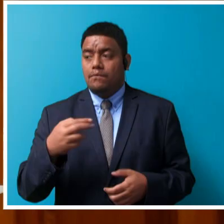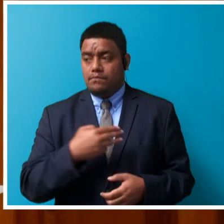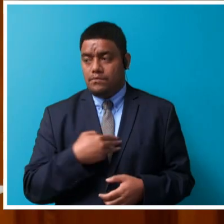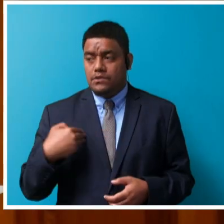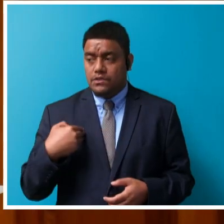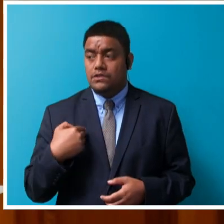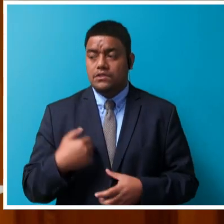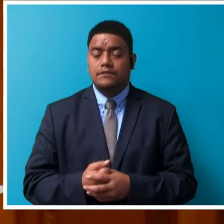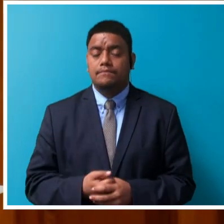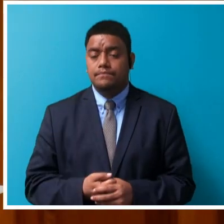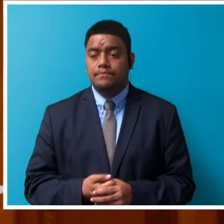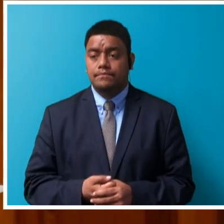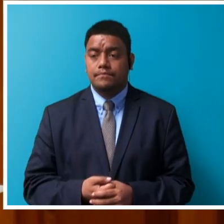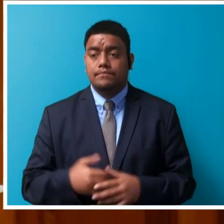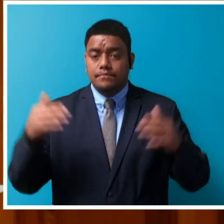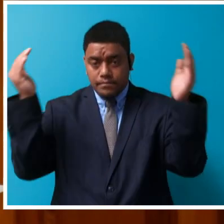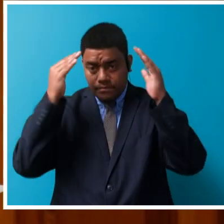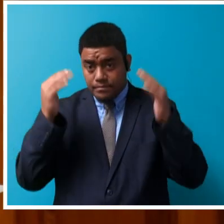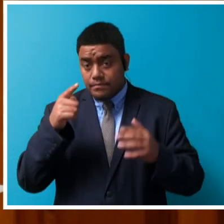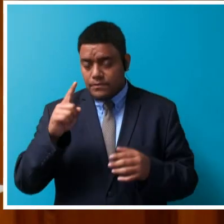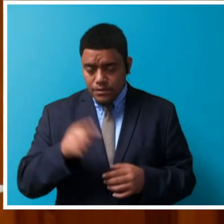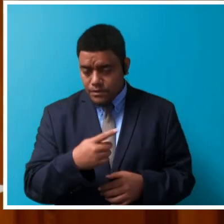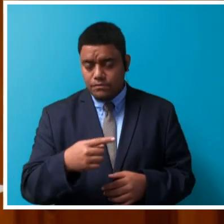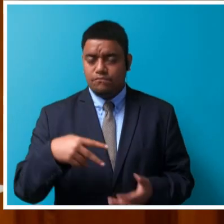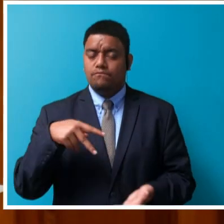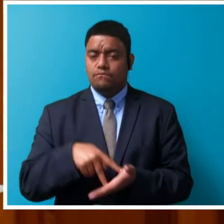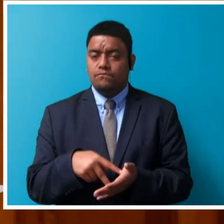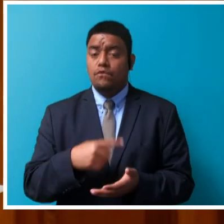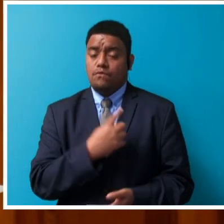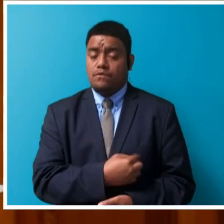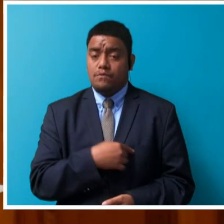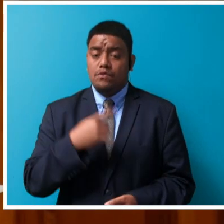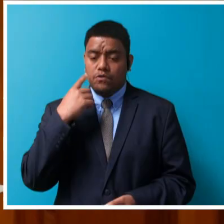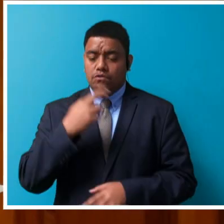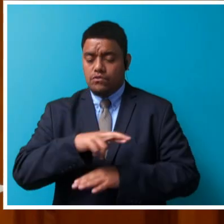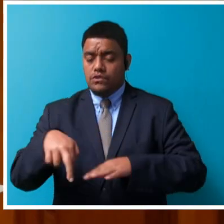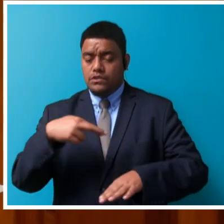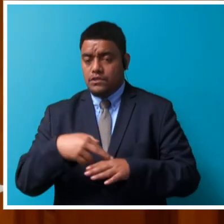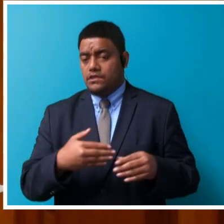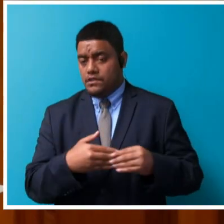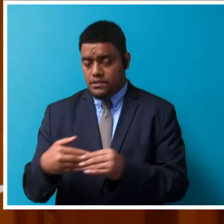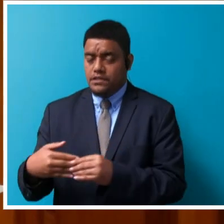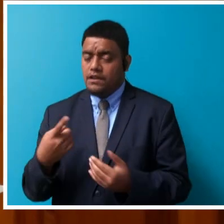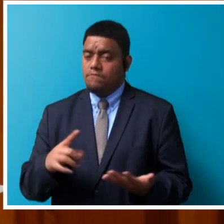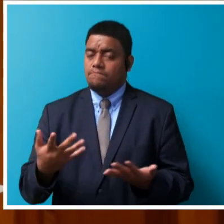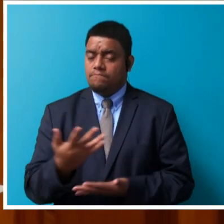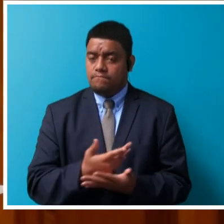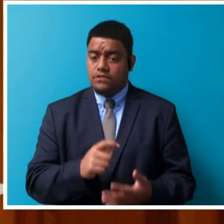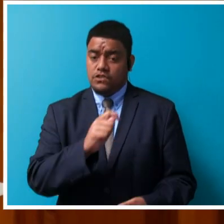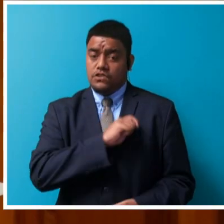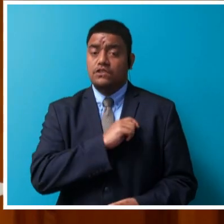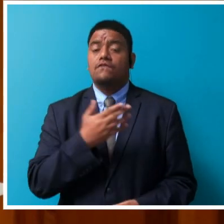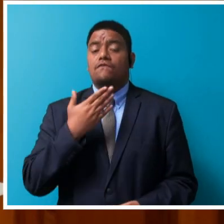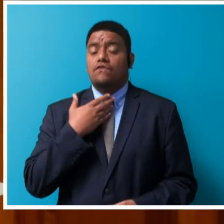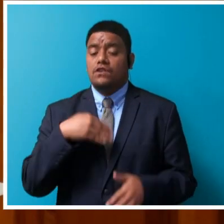annual allocation. Mr. Speaker, Fiji remains steadfast in its commitment to regional leadership and cooperation. As a trusted voice in the